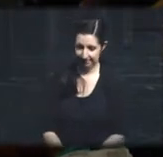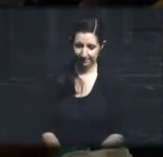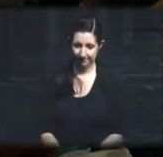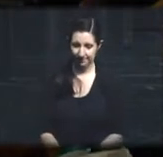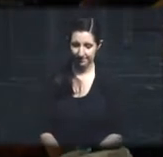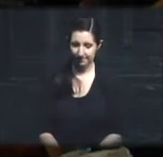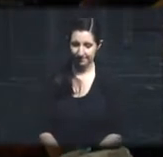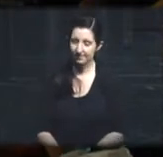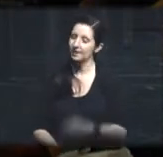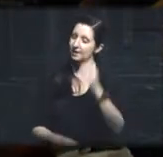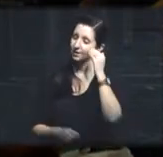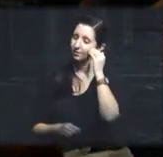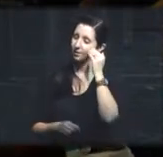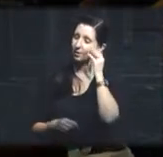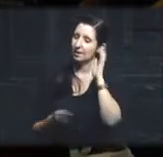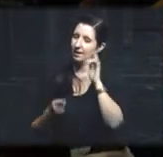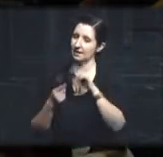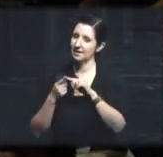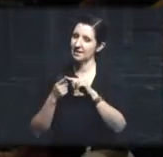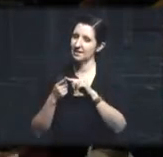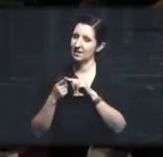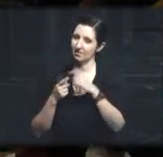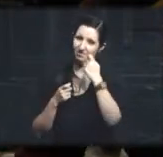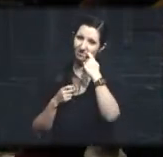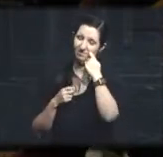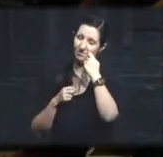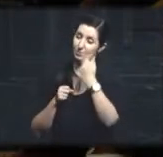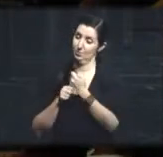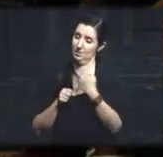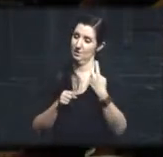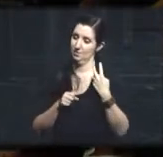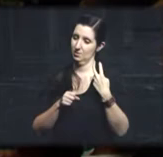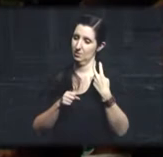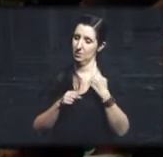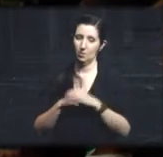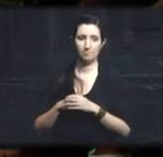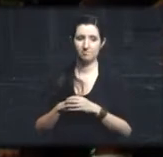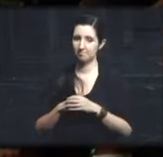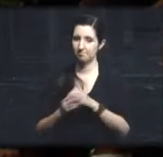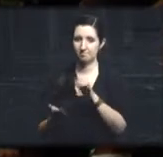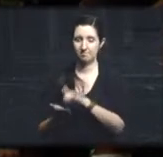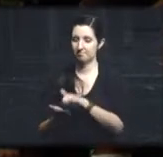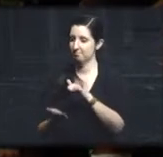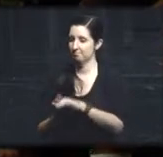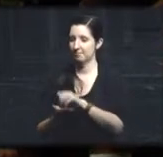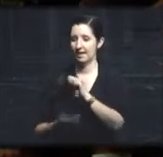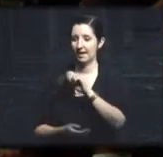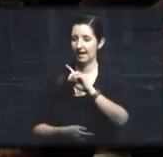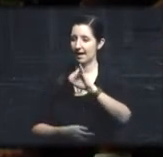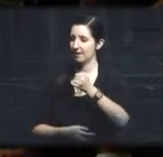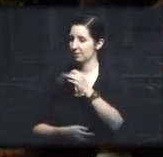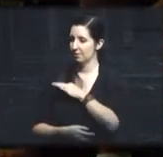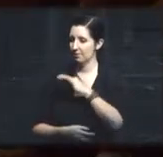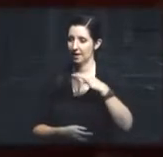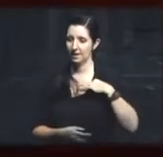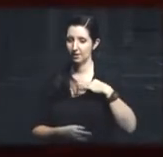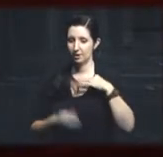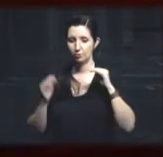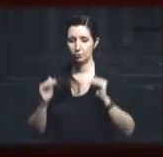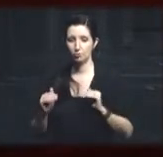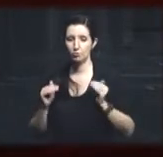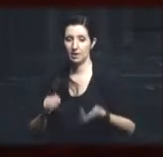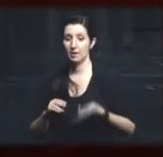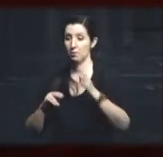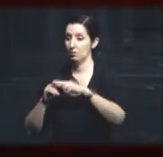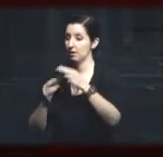You know, up until 2 years ago, we had no way for adjunct faculty to increase their compensation.